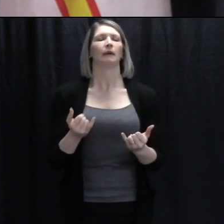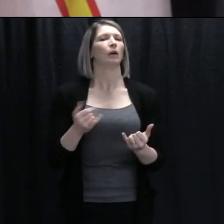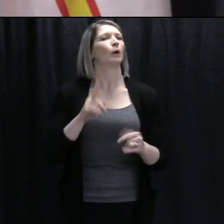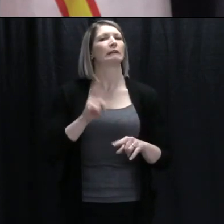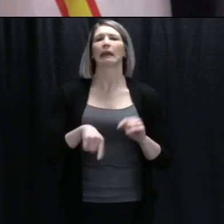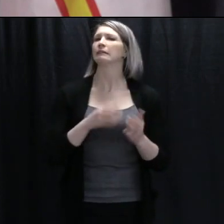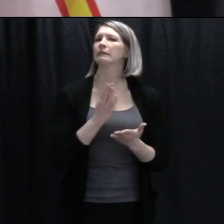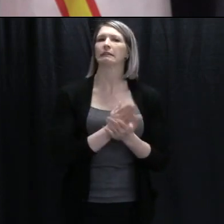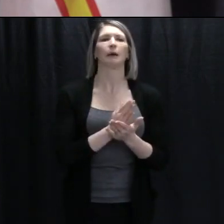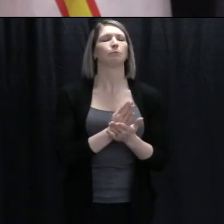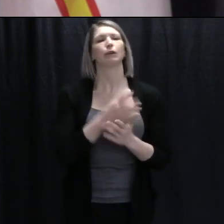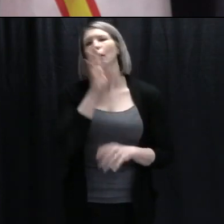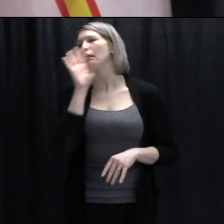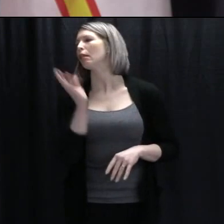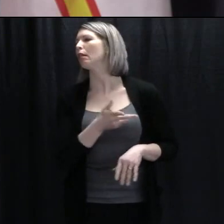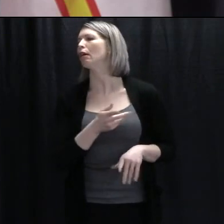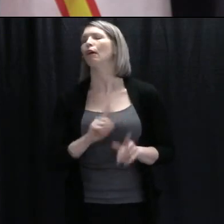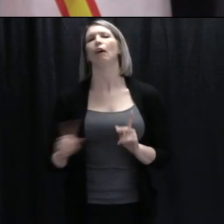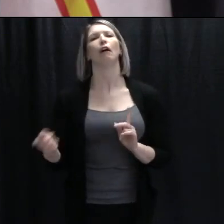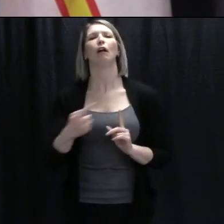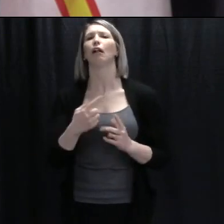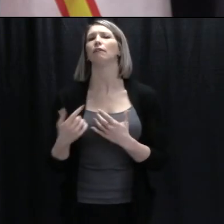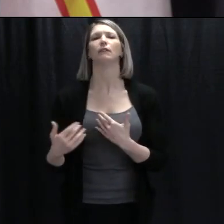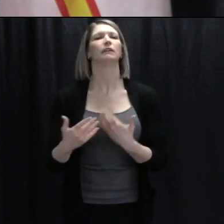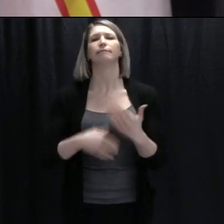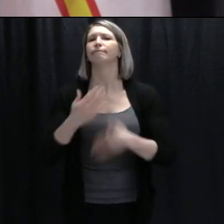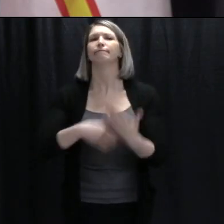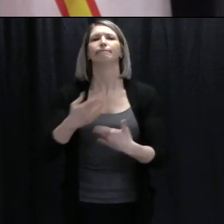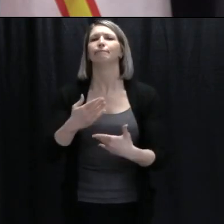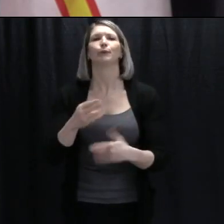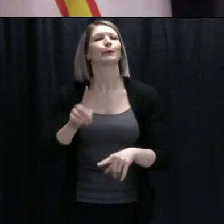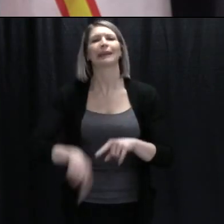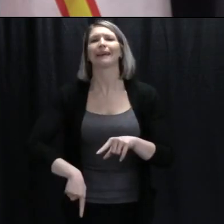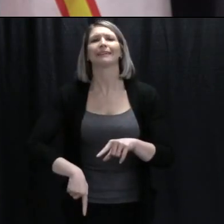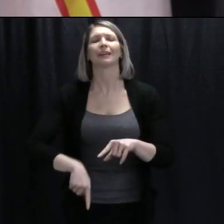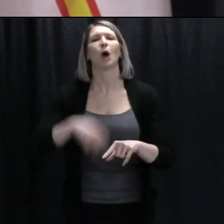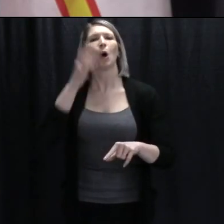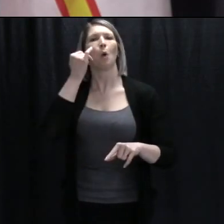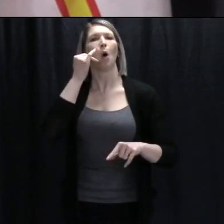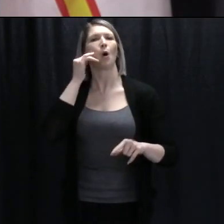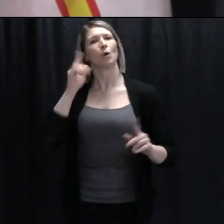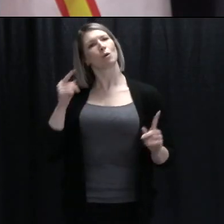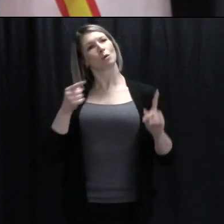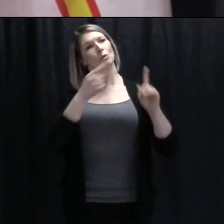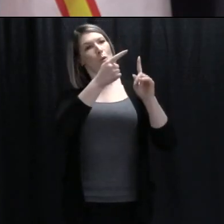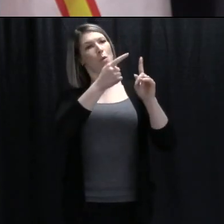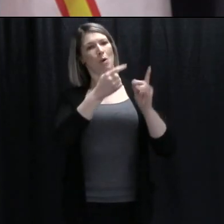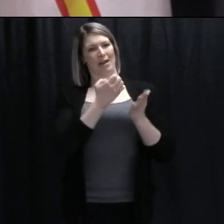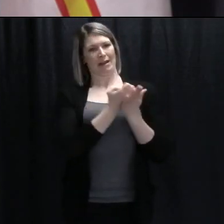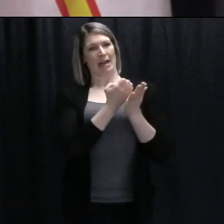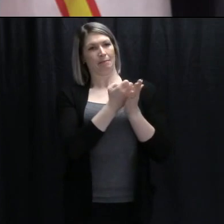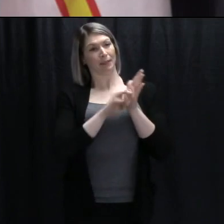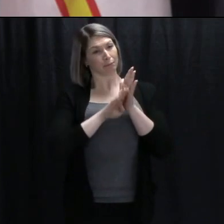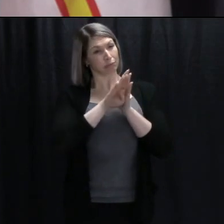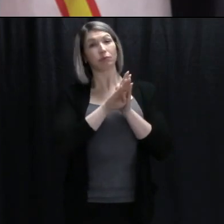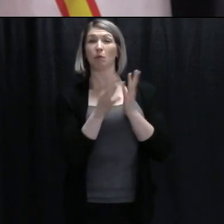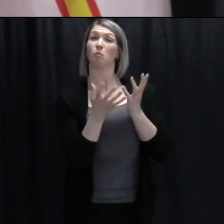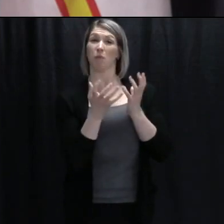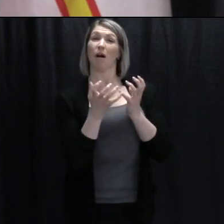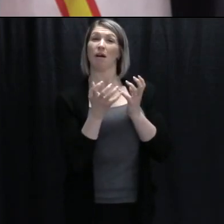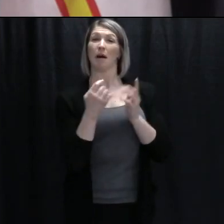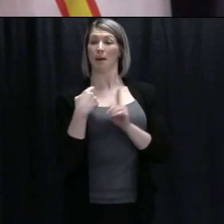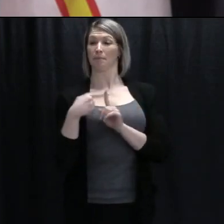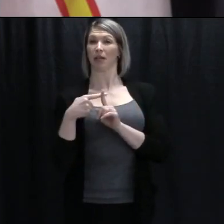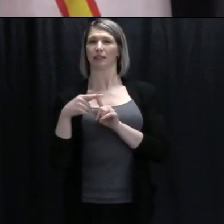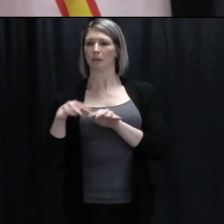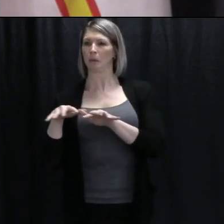focused on priorities for social and economic well-being has been the priority for those of us that are working on your behalf. Every